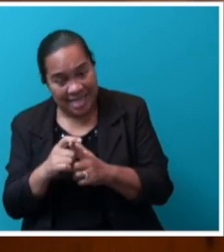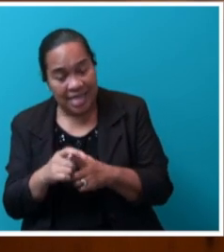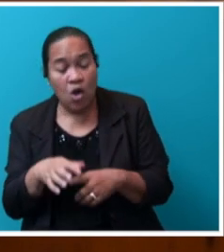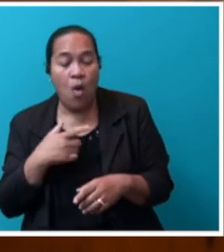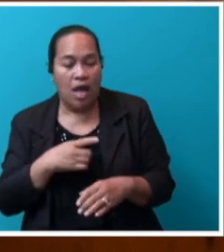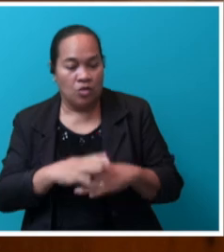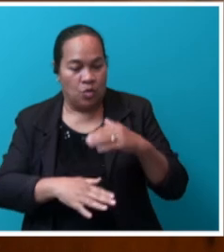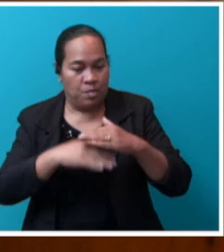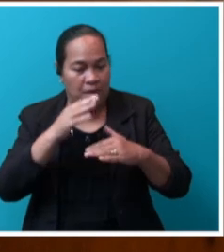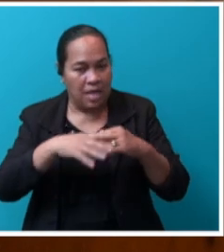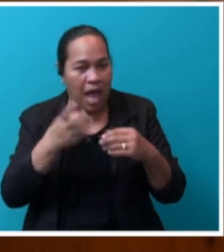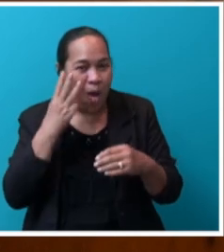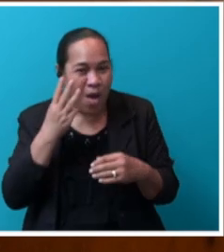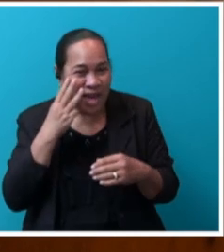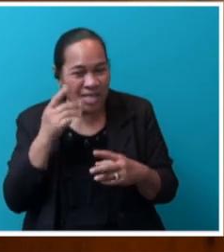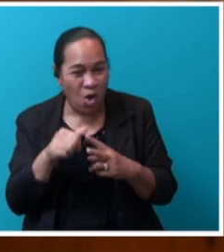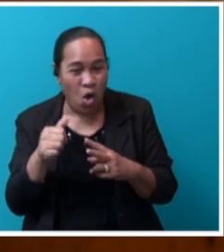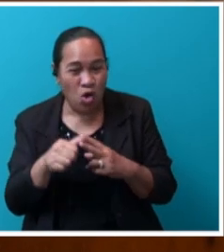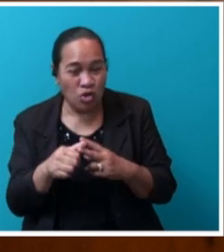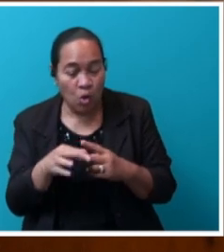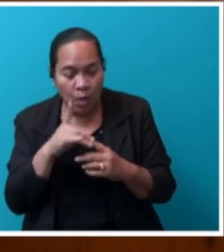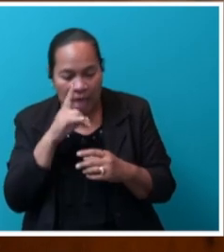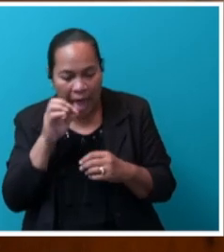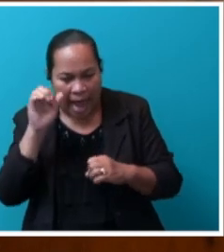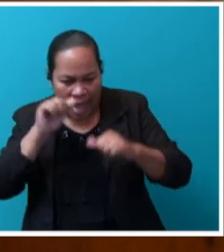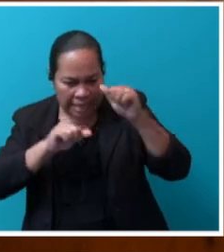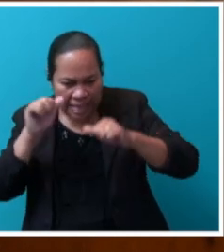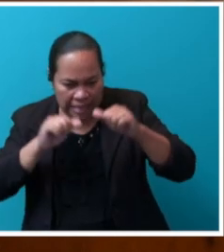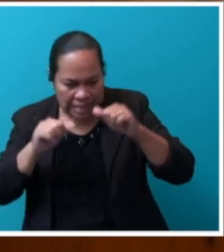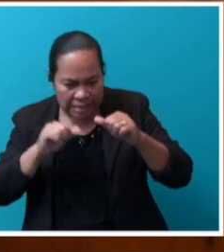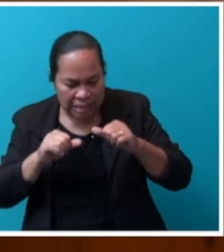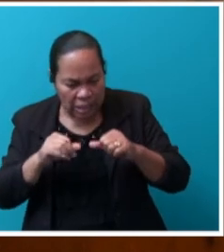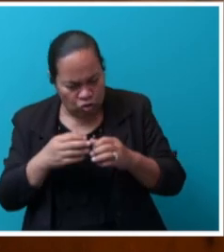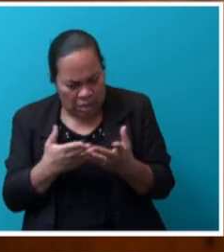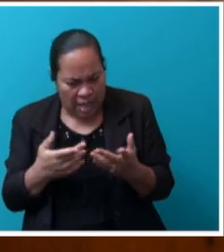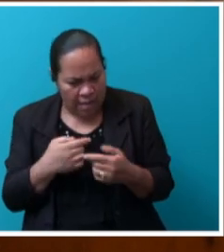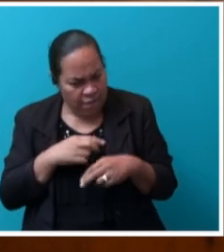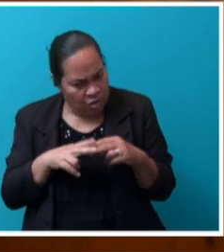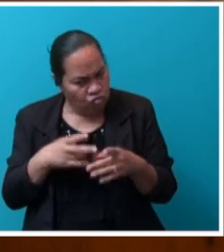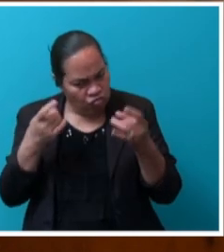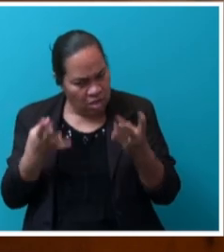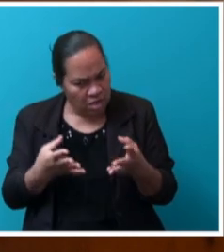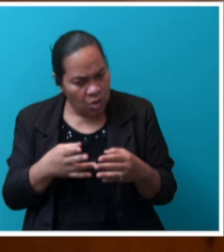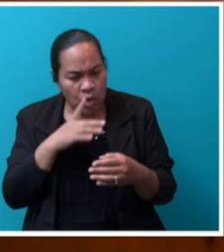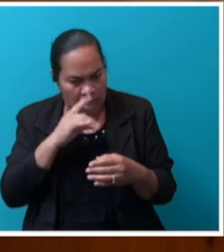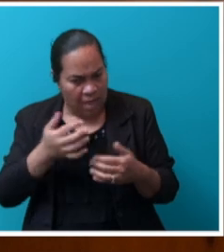introduce a self-assessment tool that helps us gauge our readiness to meet our obligation.